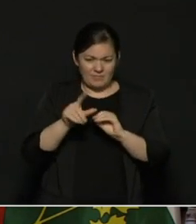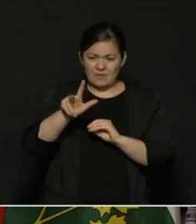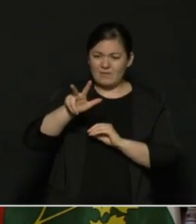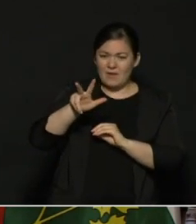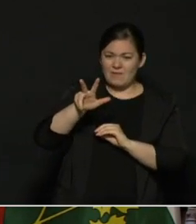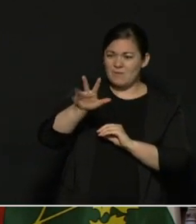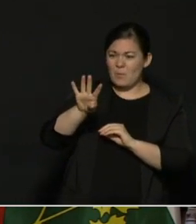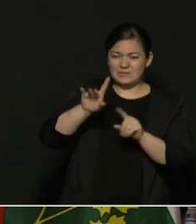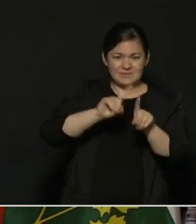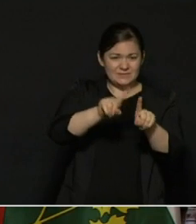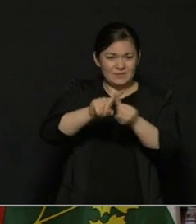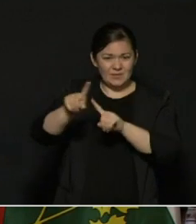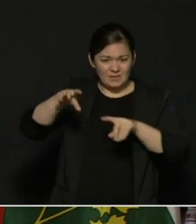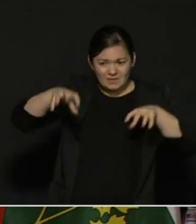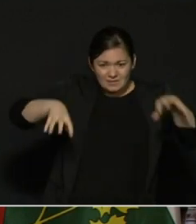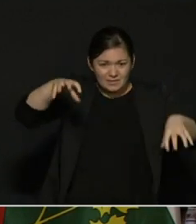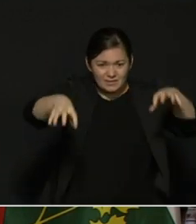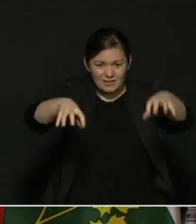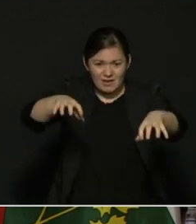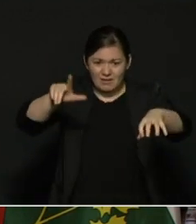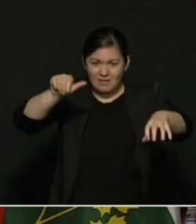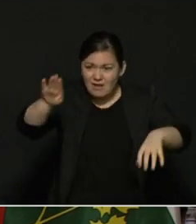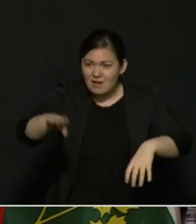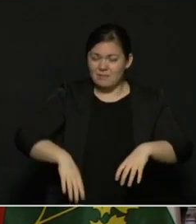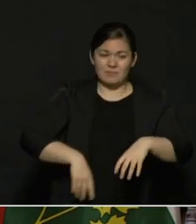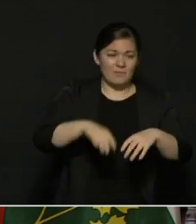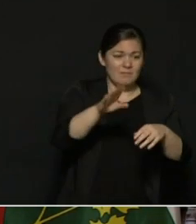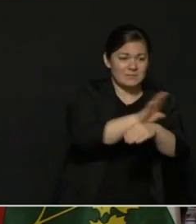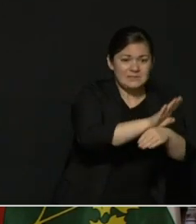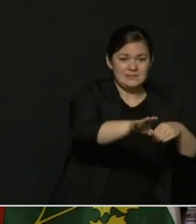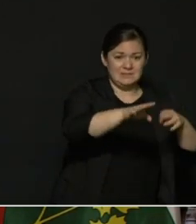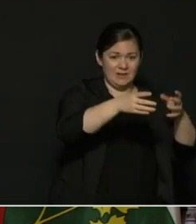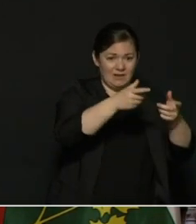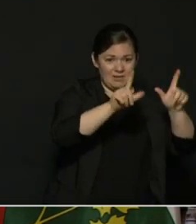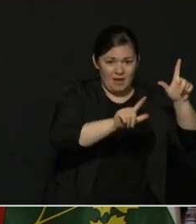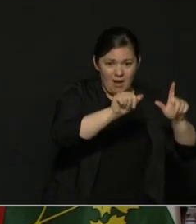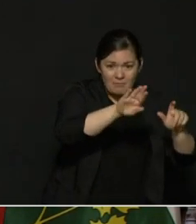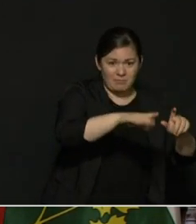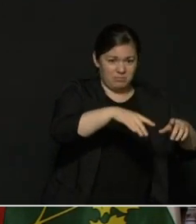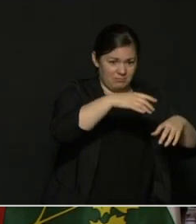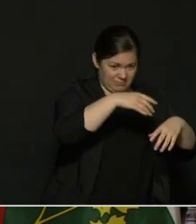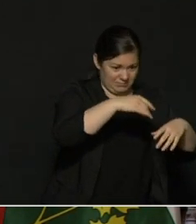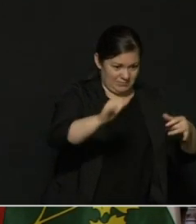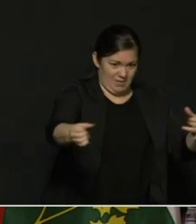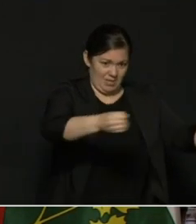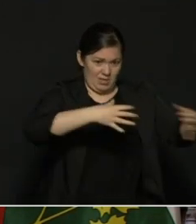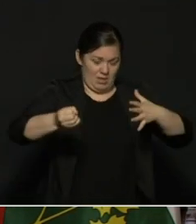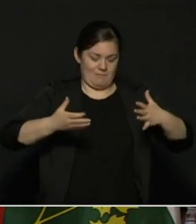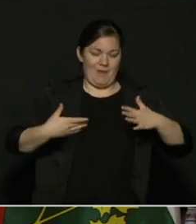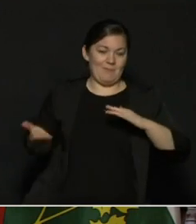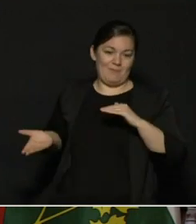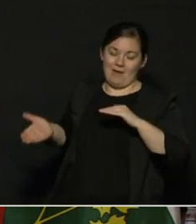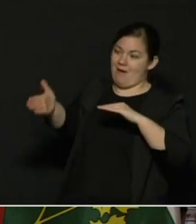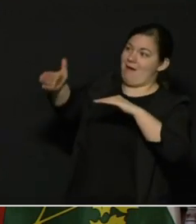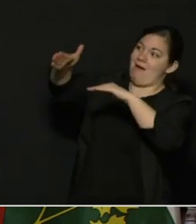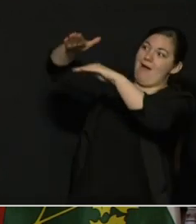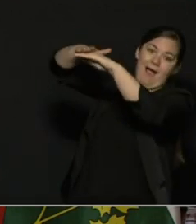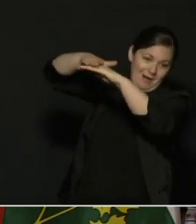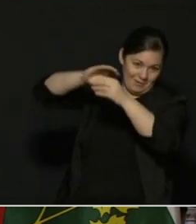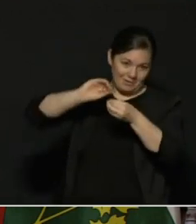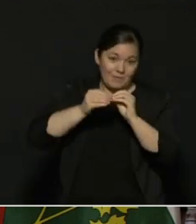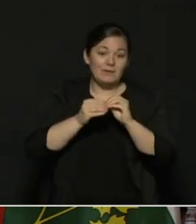you can imagine, start to come in fairly robustly, and that's why you saw the big jump in the numbers. And now the